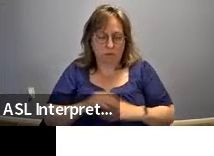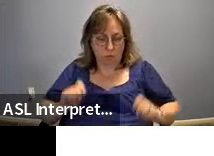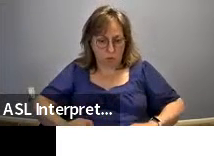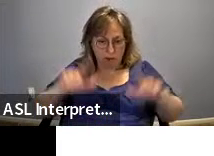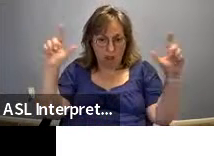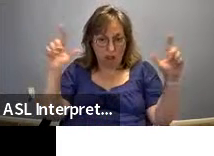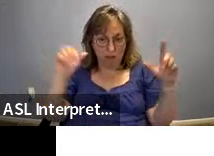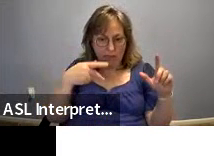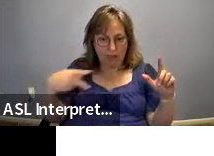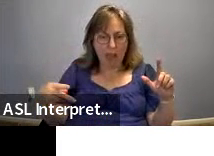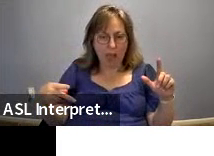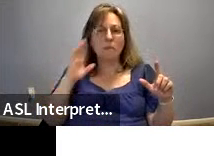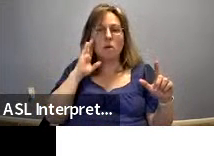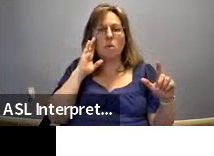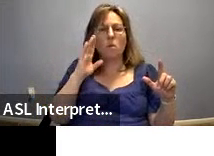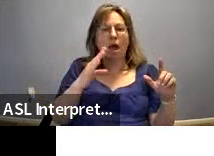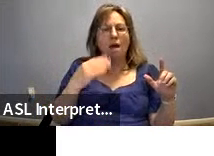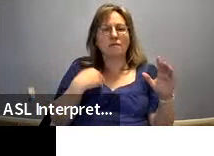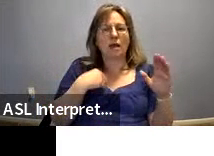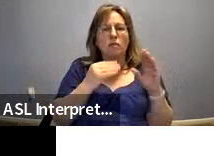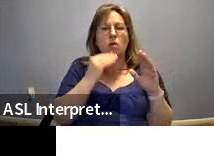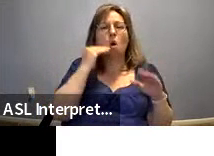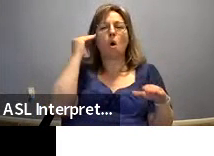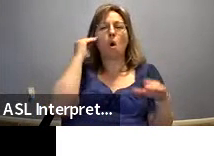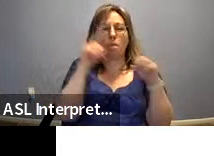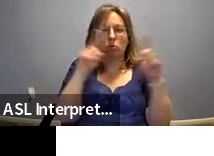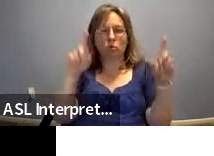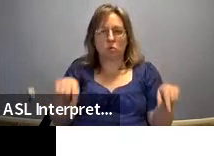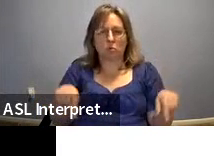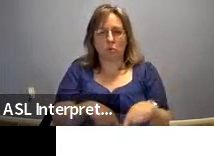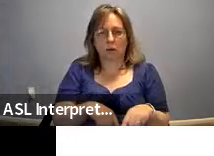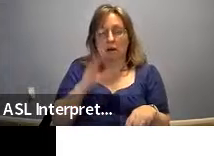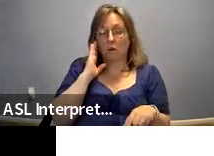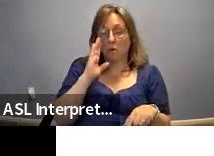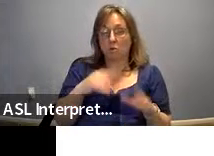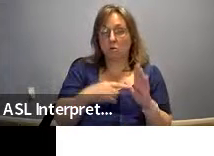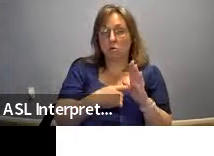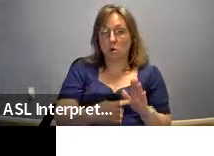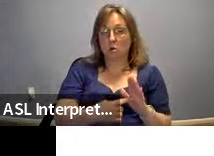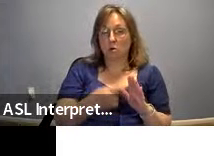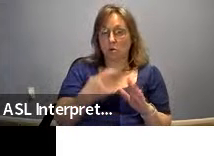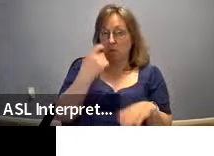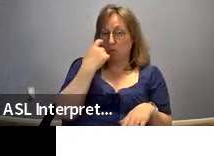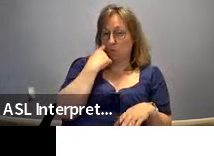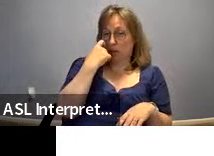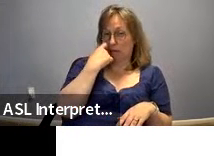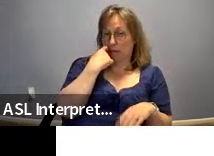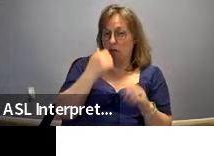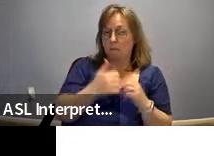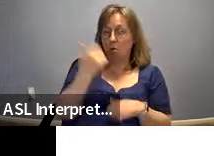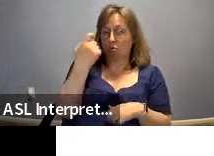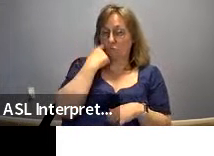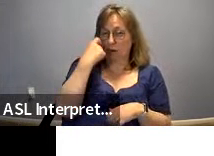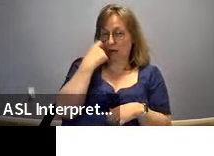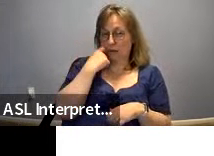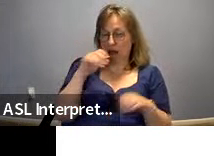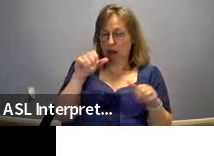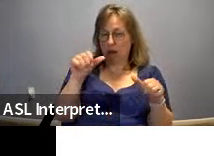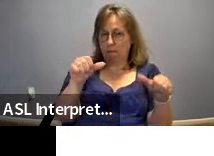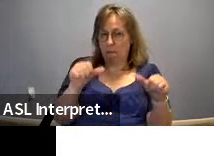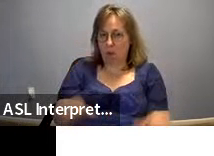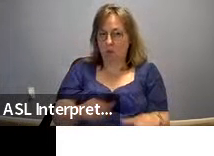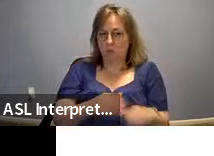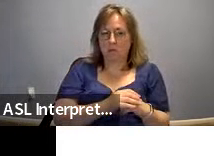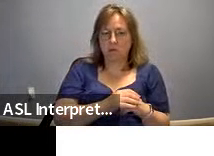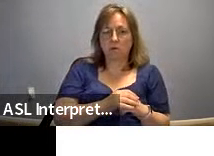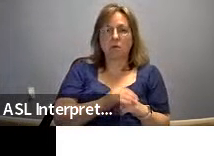screen, which shows a quick overview of the most recent post. To see other classes, tap the Journals button at